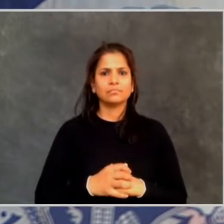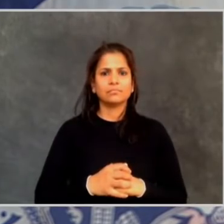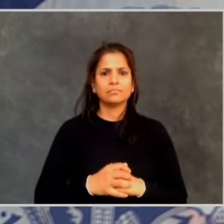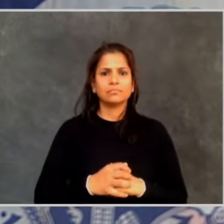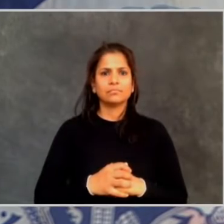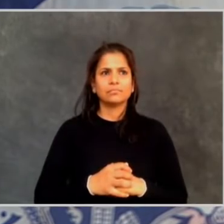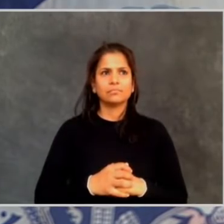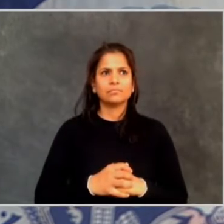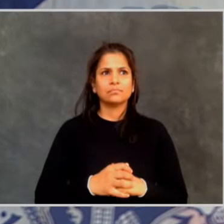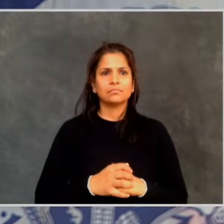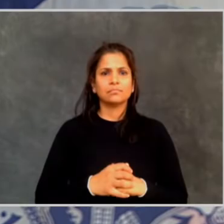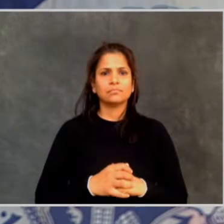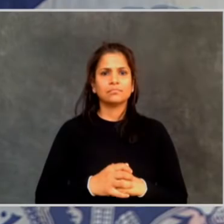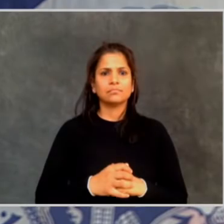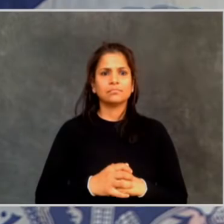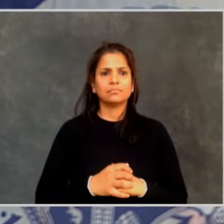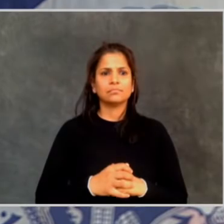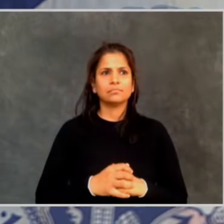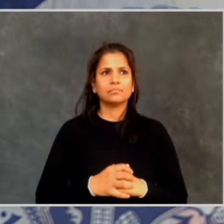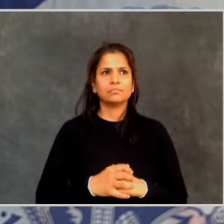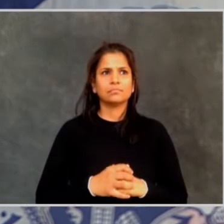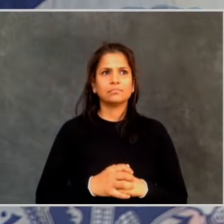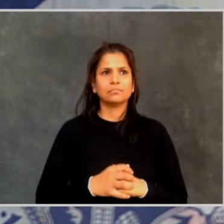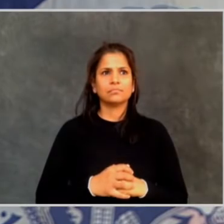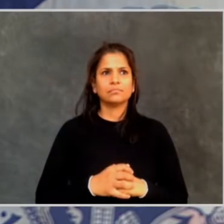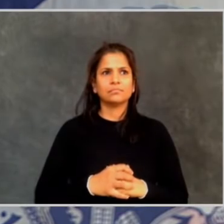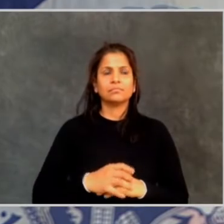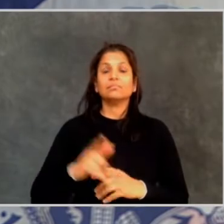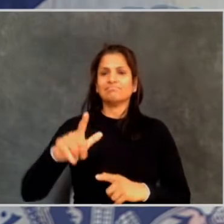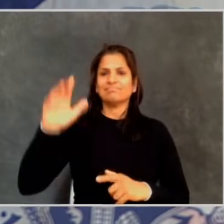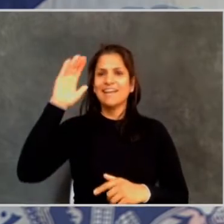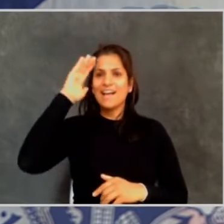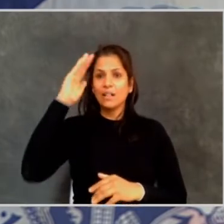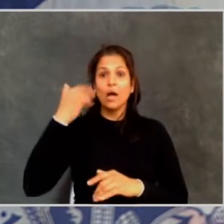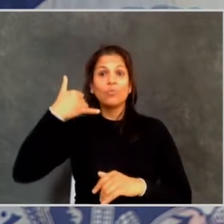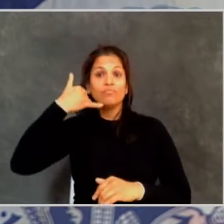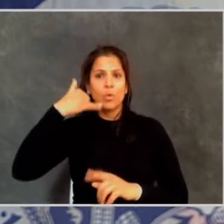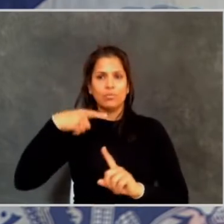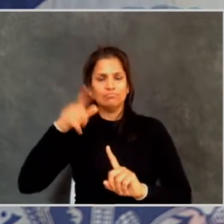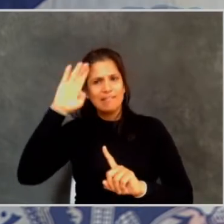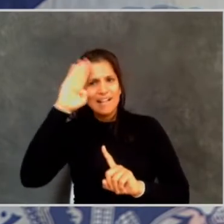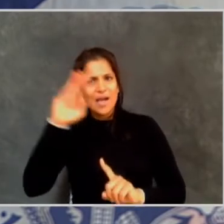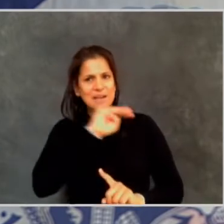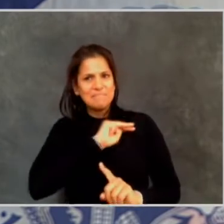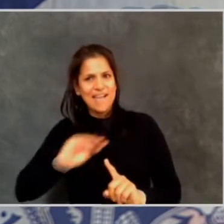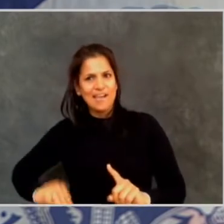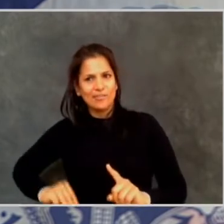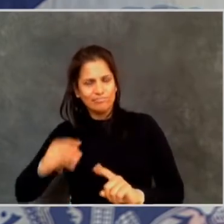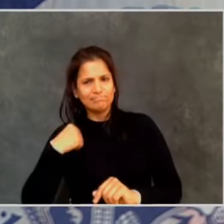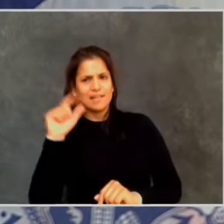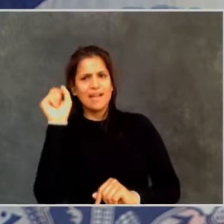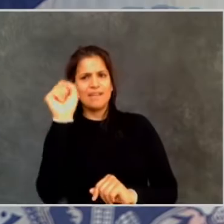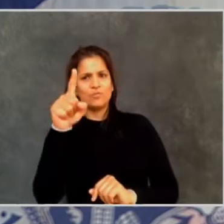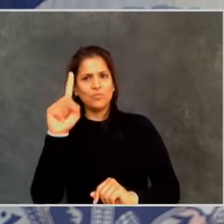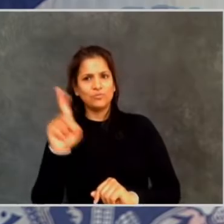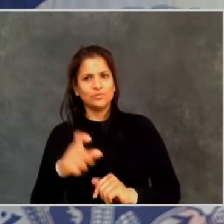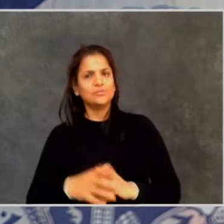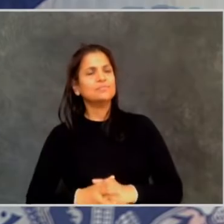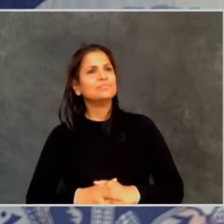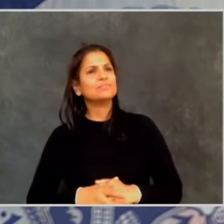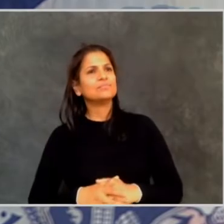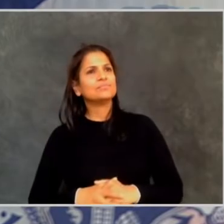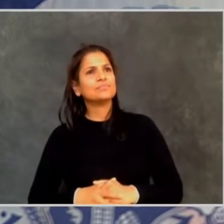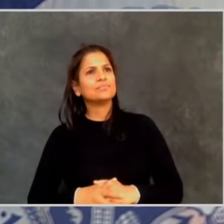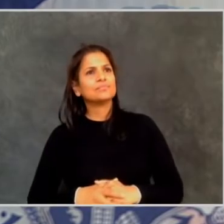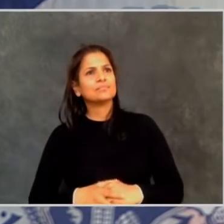Hi, Mr. Mayor. I wanted to ask, you've made it clear beforehand when we've asked about the racial and